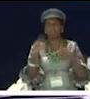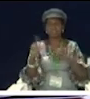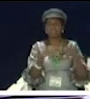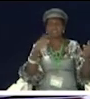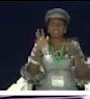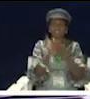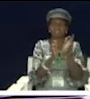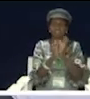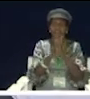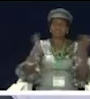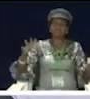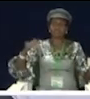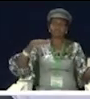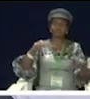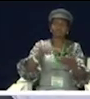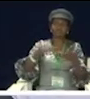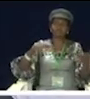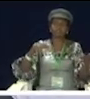Bible study.